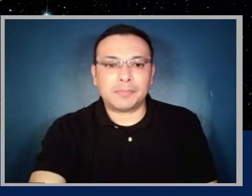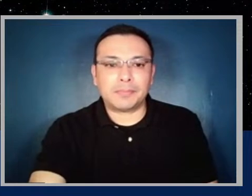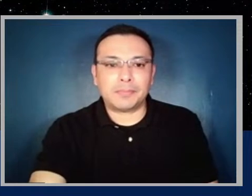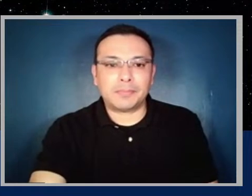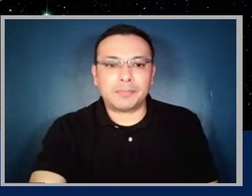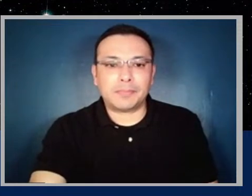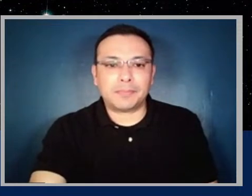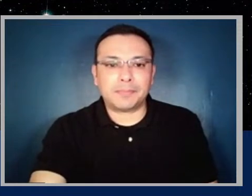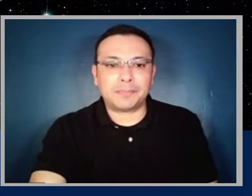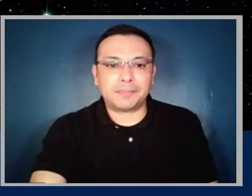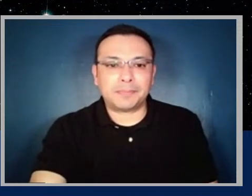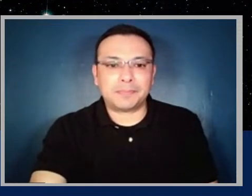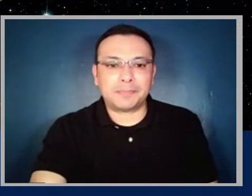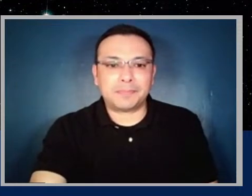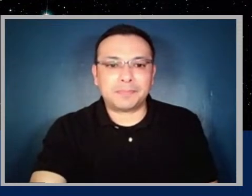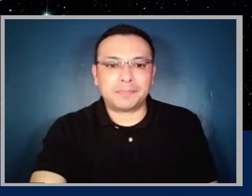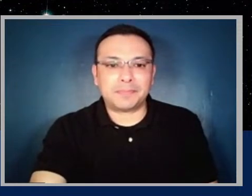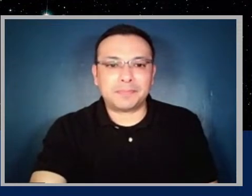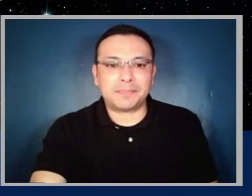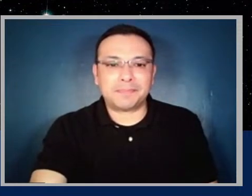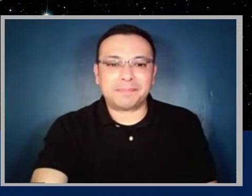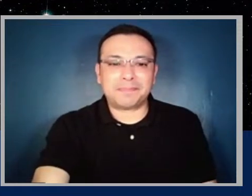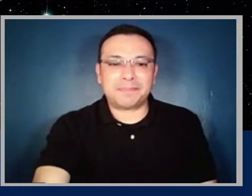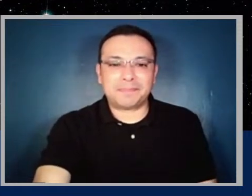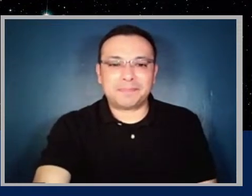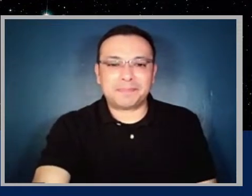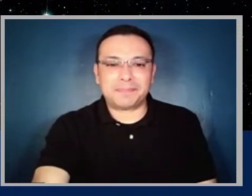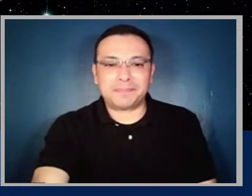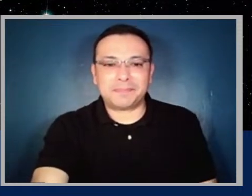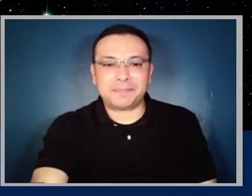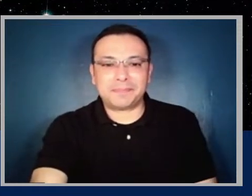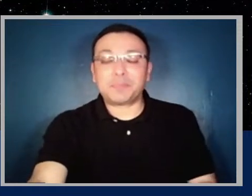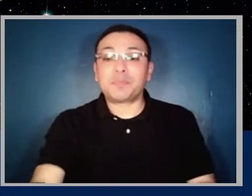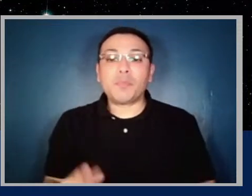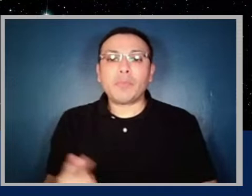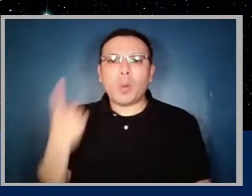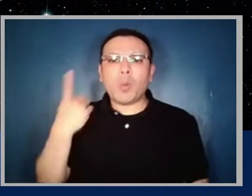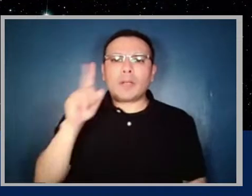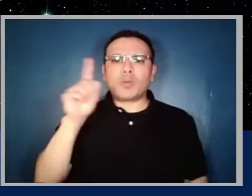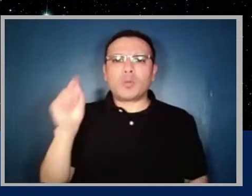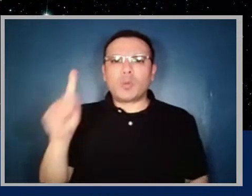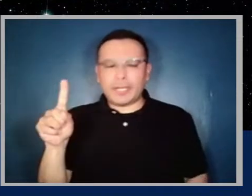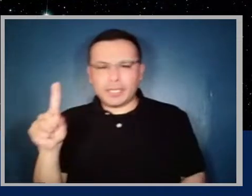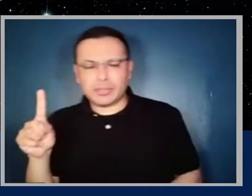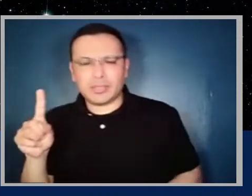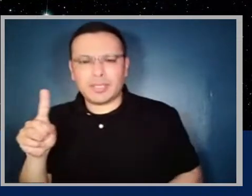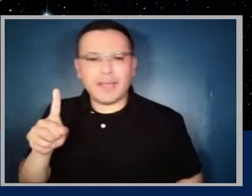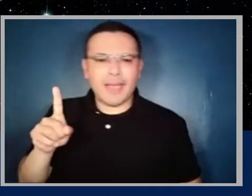today. Let's see here. There was a question asking,